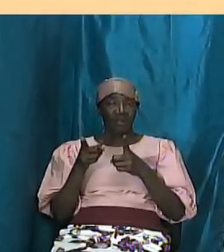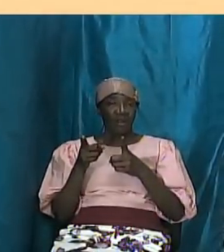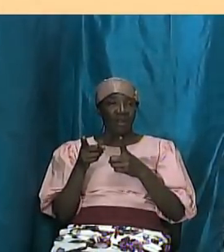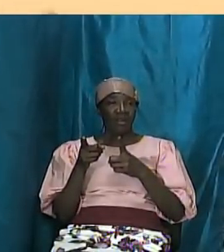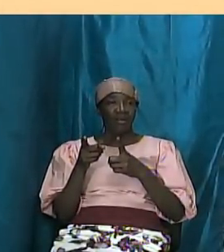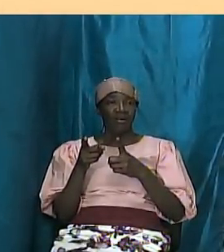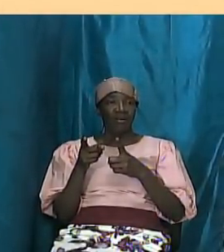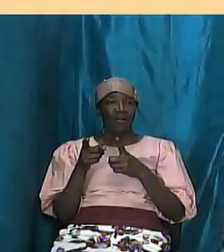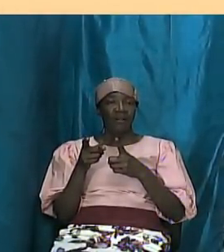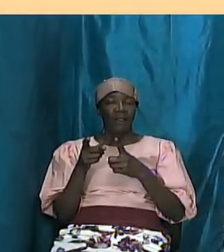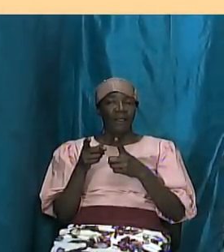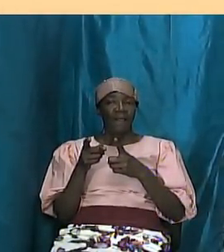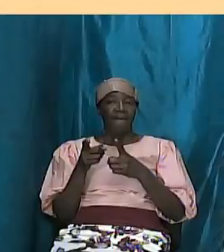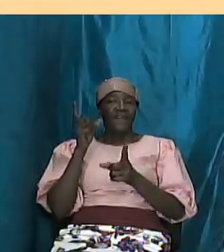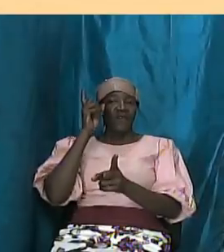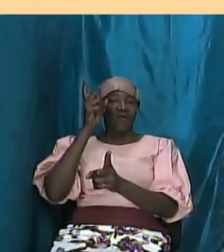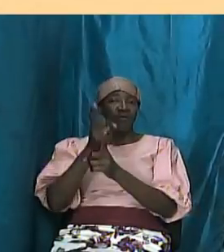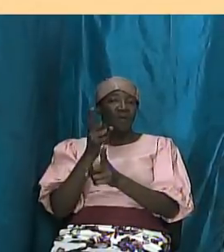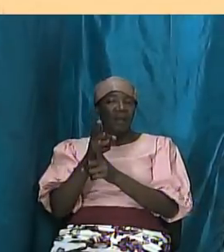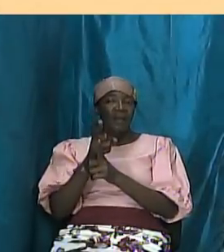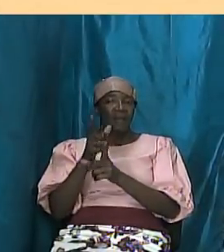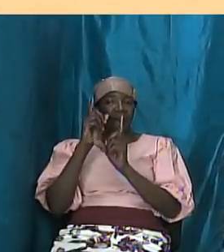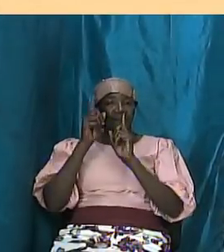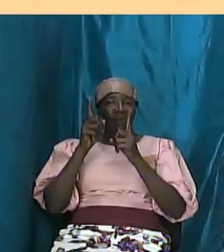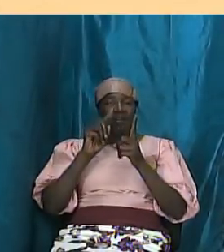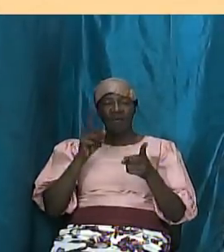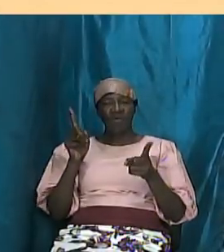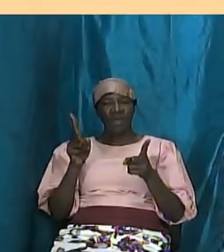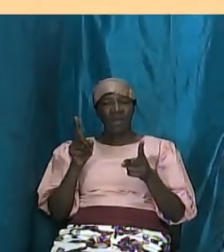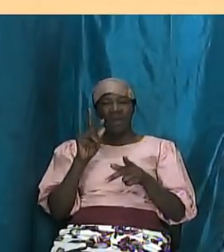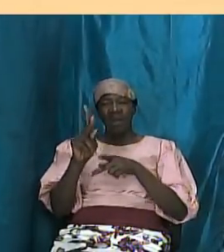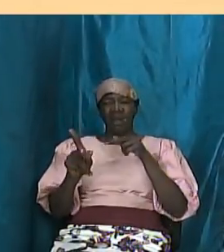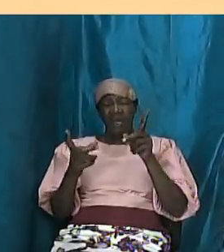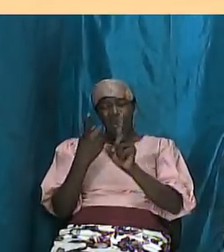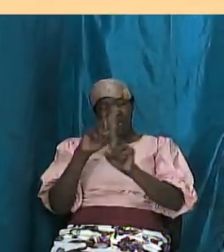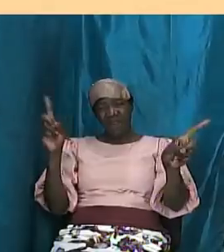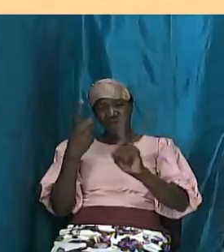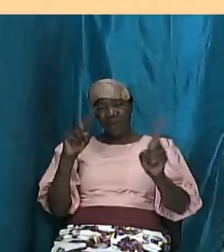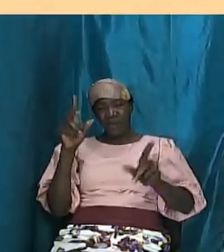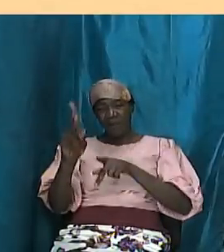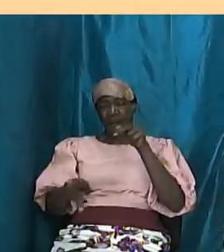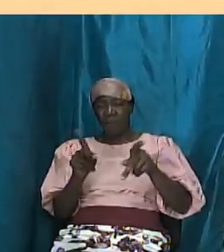issues, right questions, where did the races come from, right question,